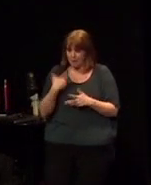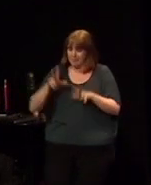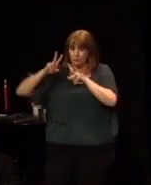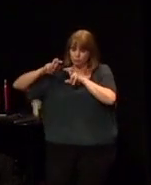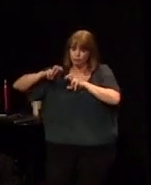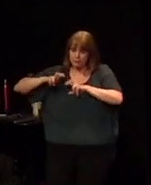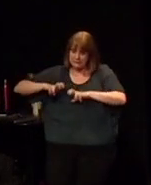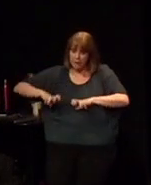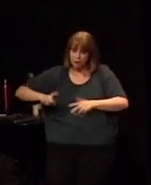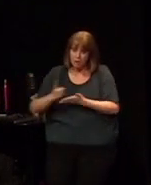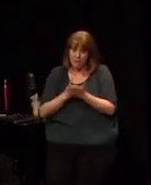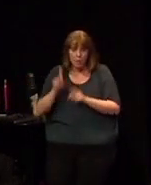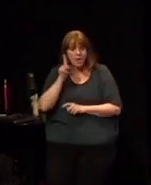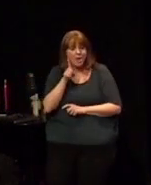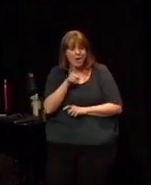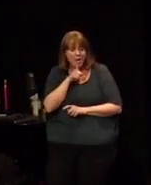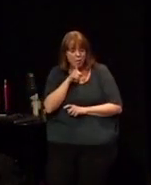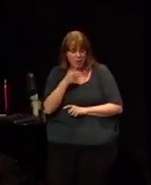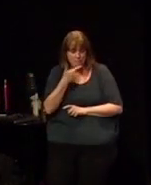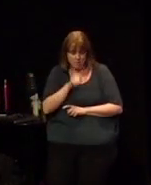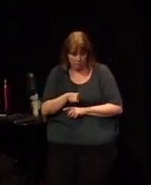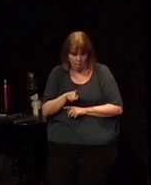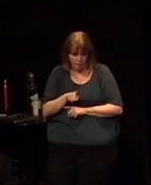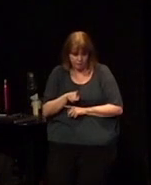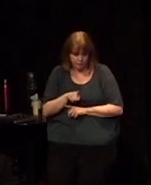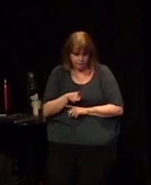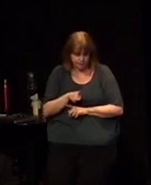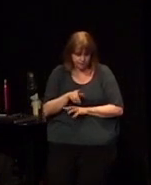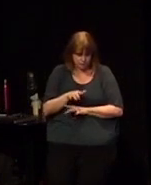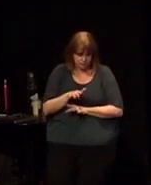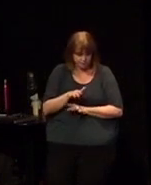research on hearing people's